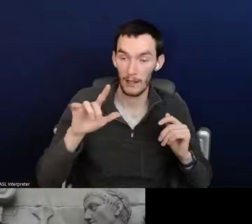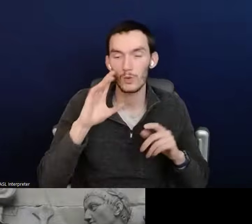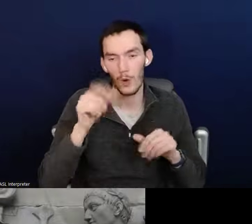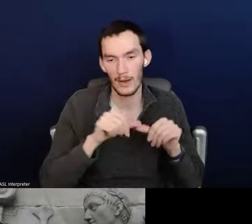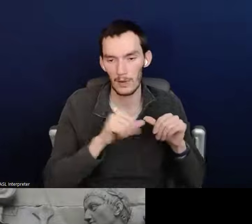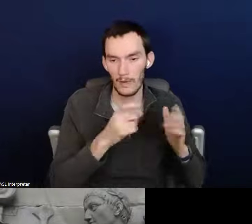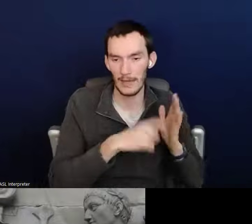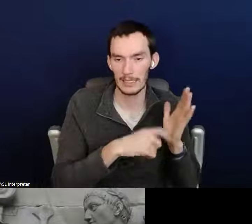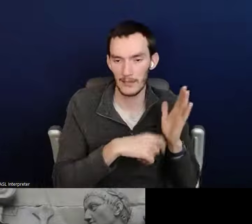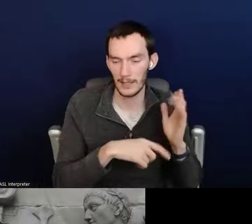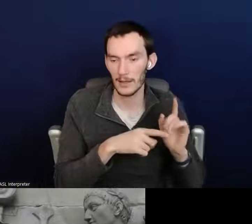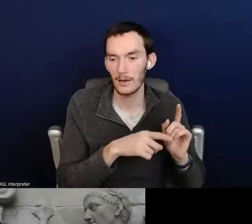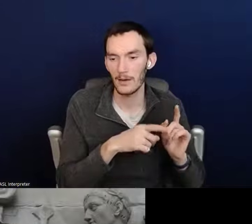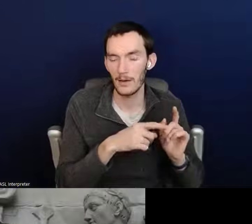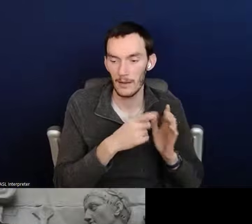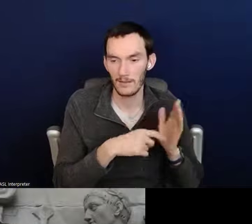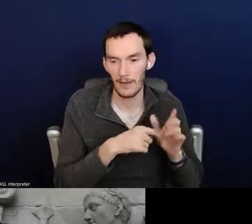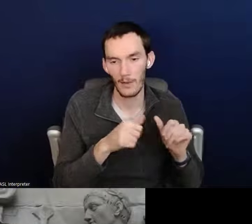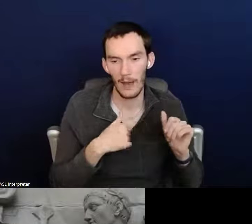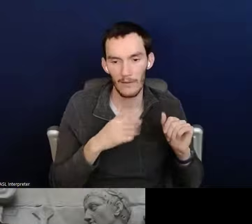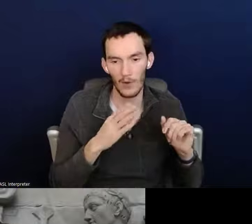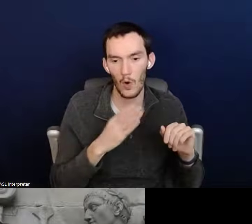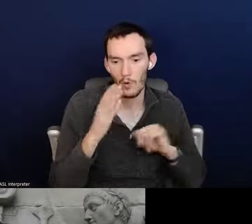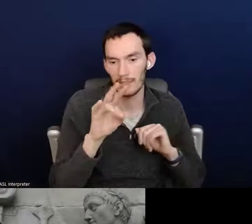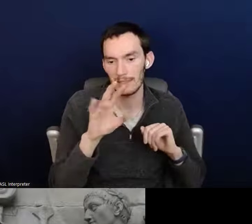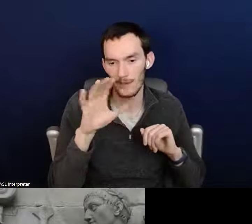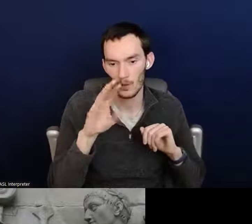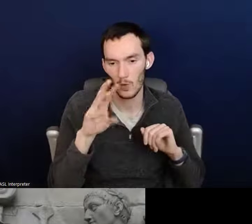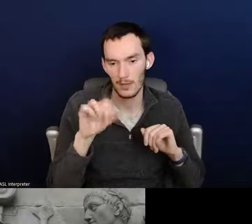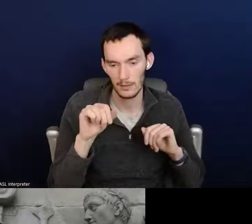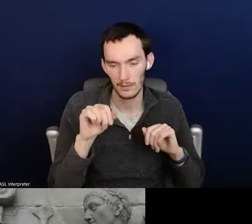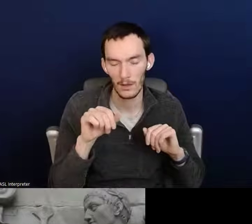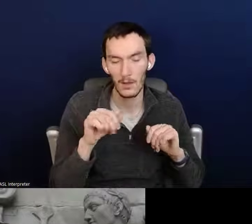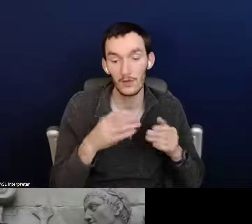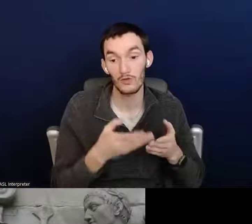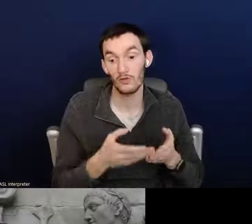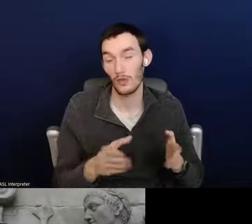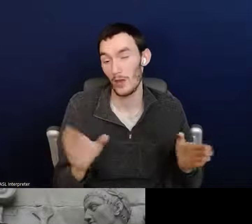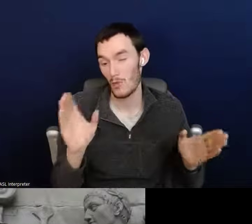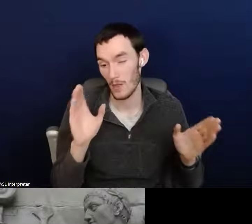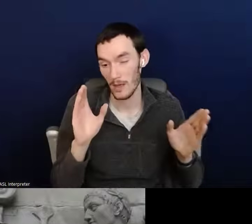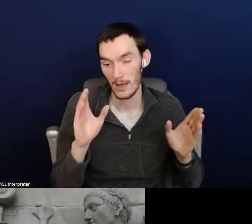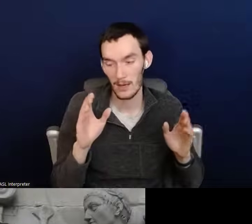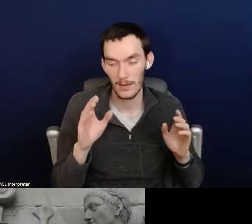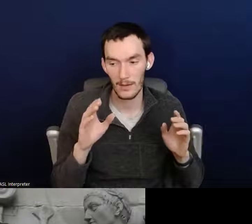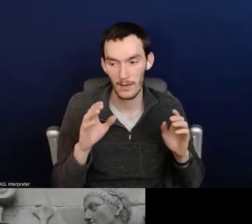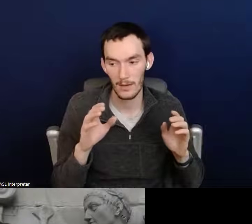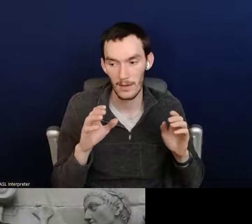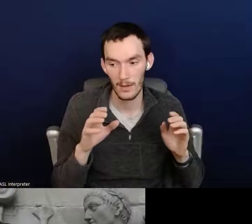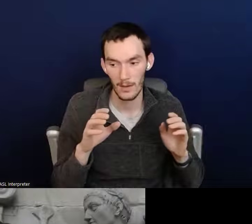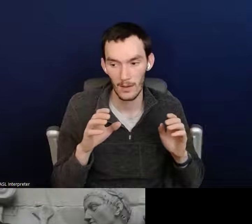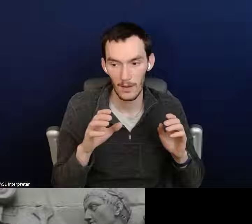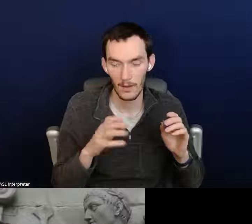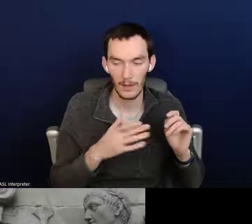excavated, in the excavated areas, we have over 700 wells. Generally there's a way in which the